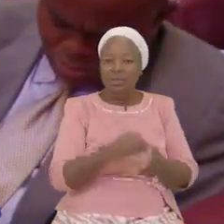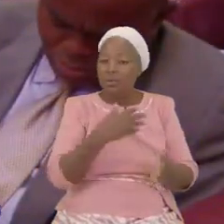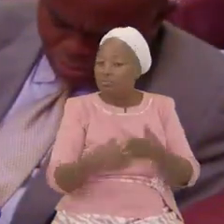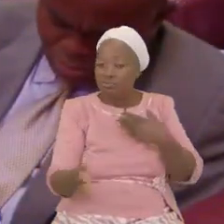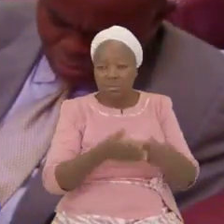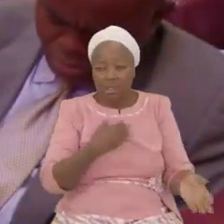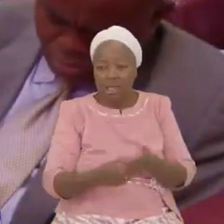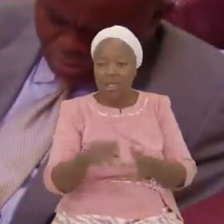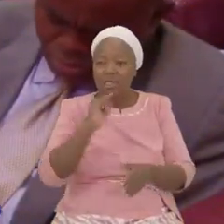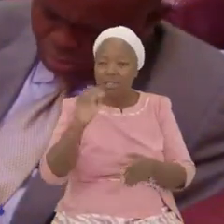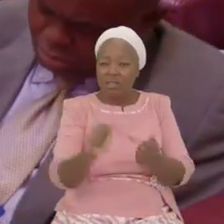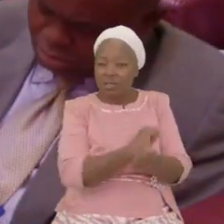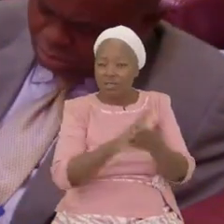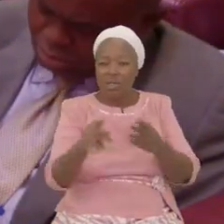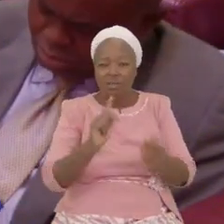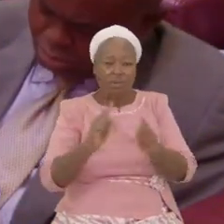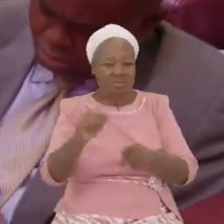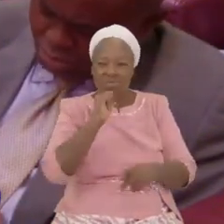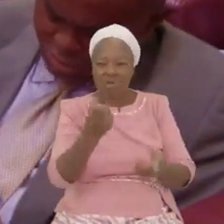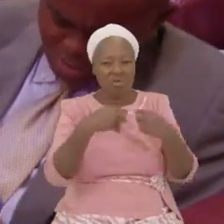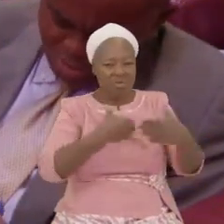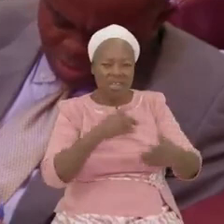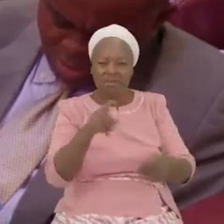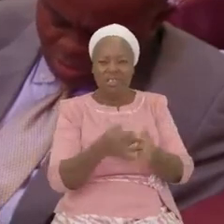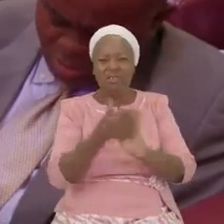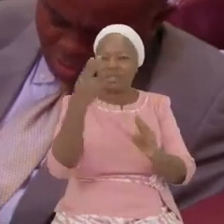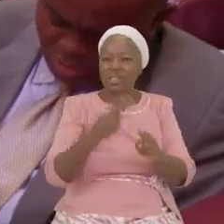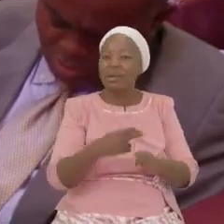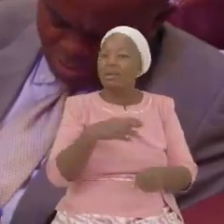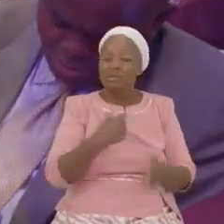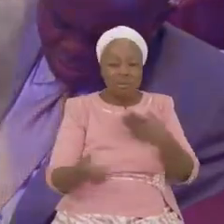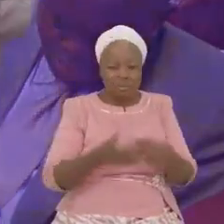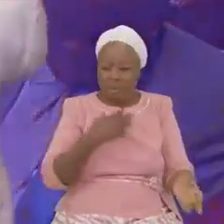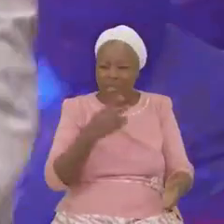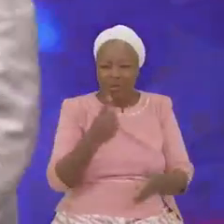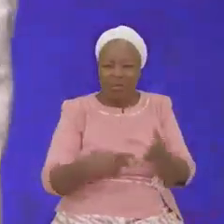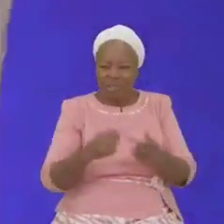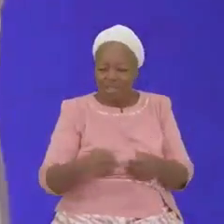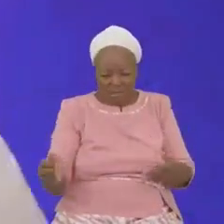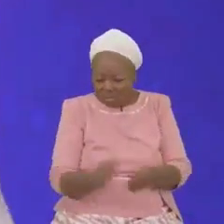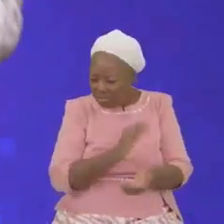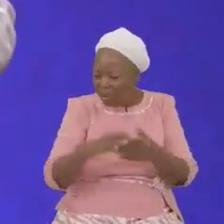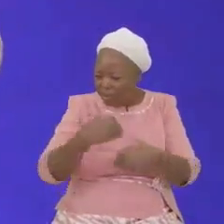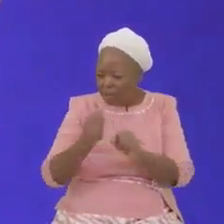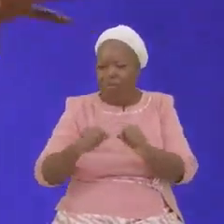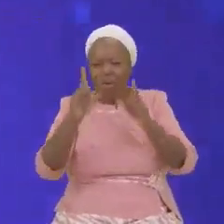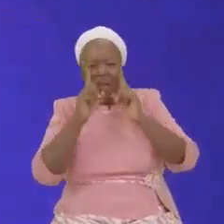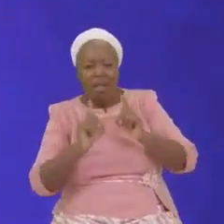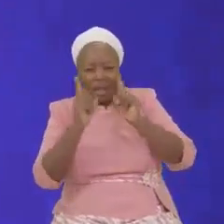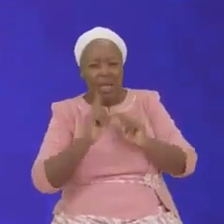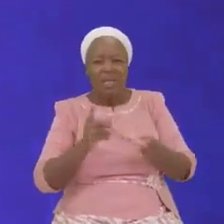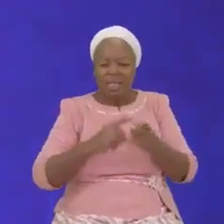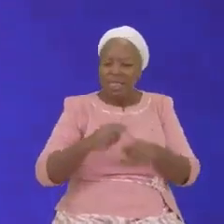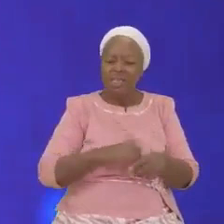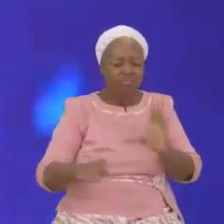is destroying the people will not come near you. And whatever is devastating them and they're in